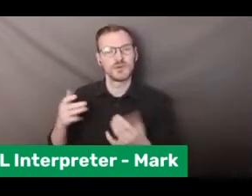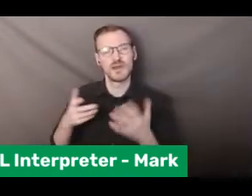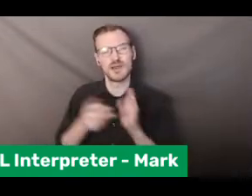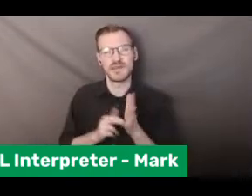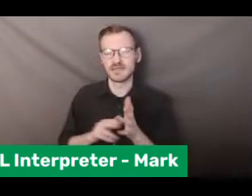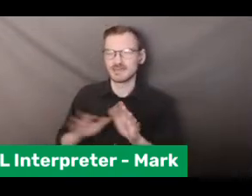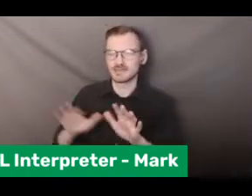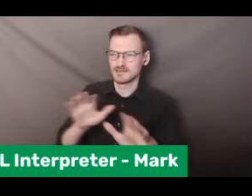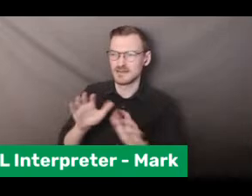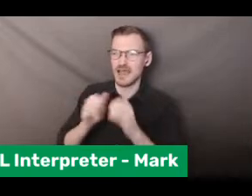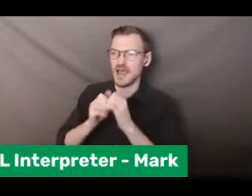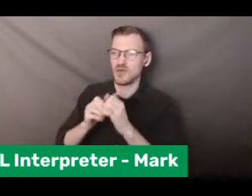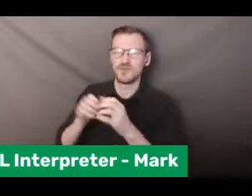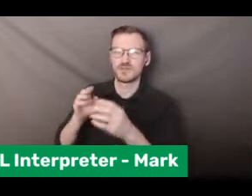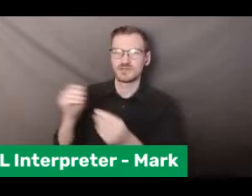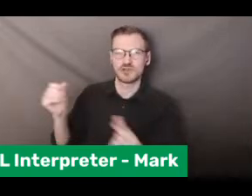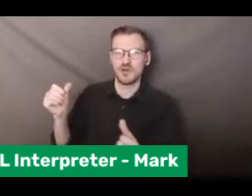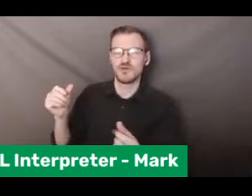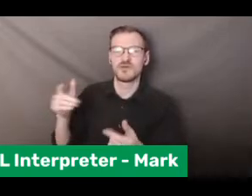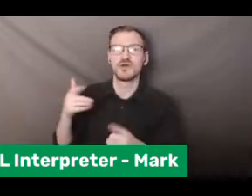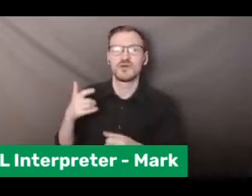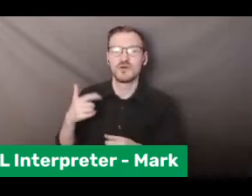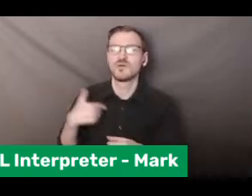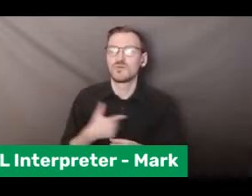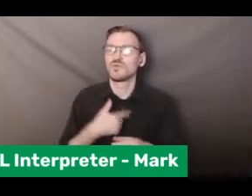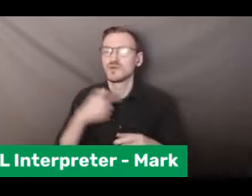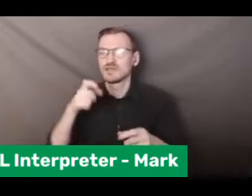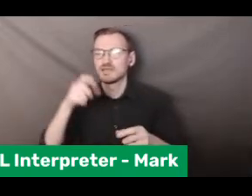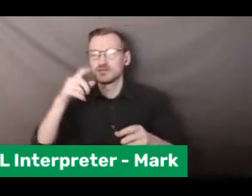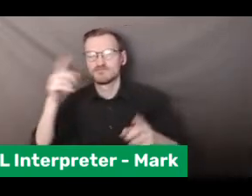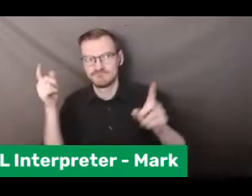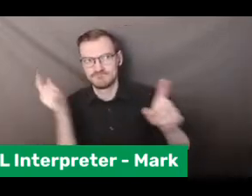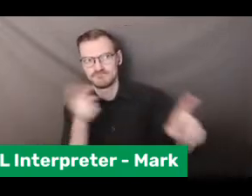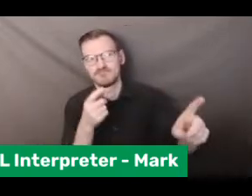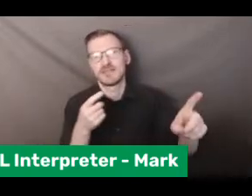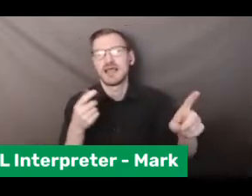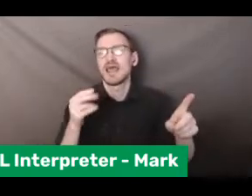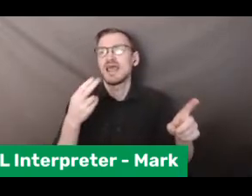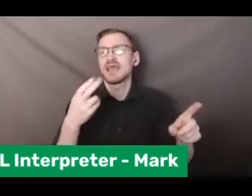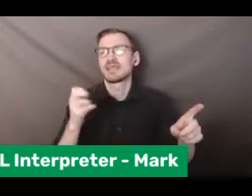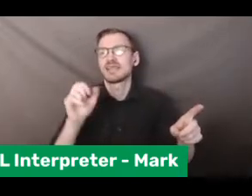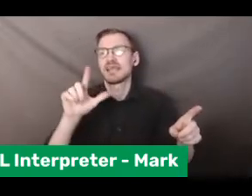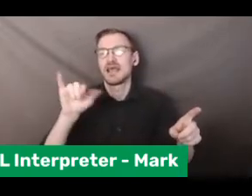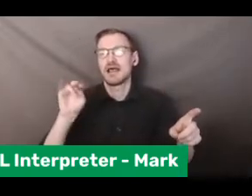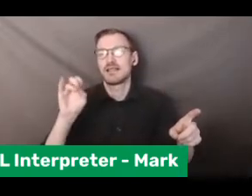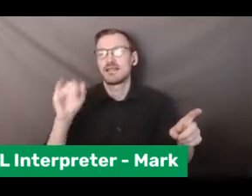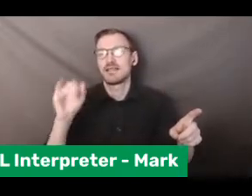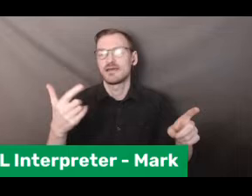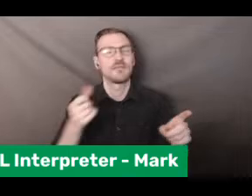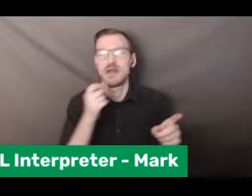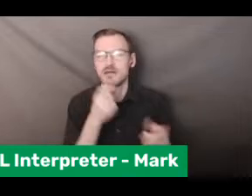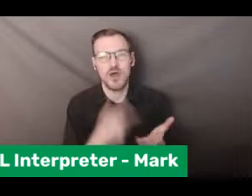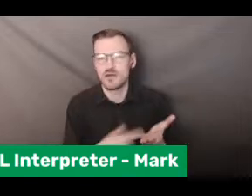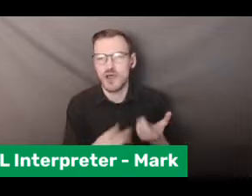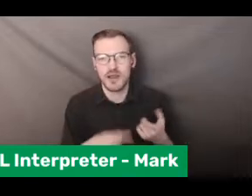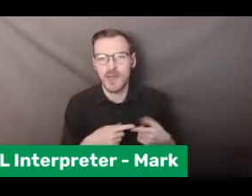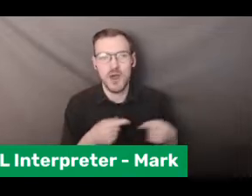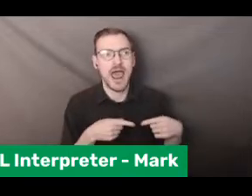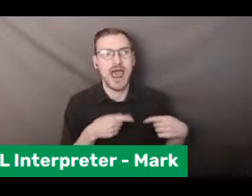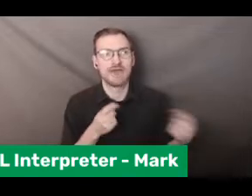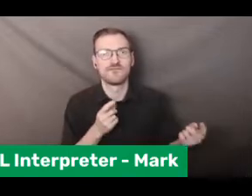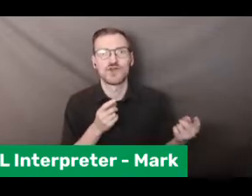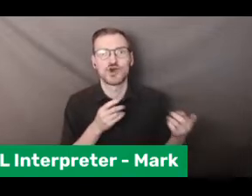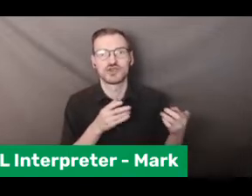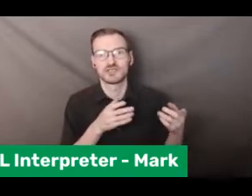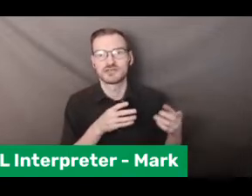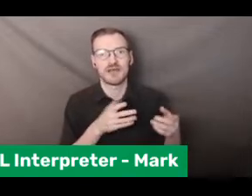this. And I'm not talking about a healing from adverse childhood experiences. I'm not talking about a healing from